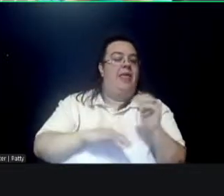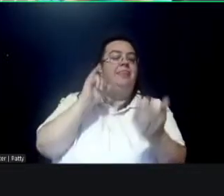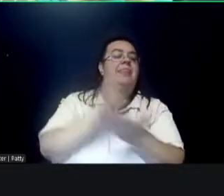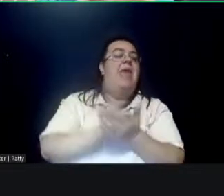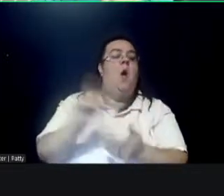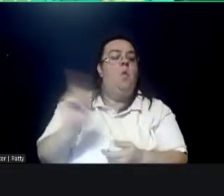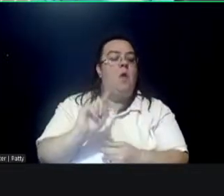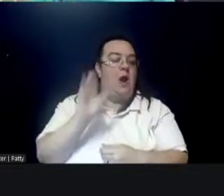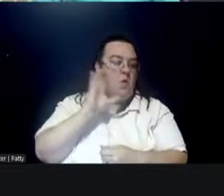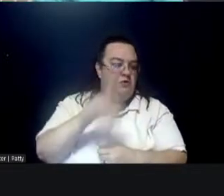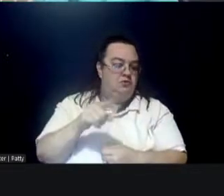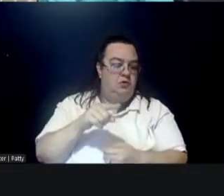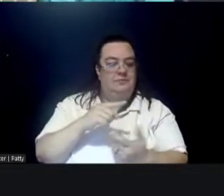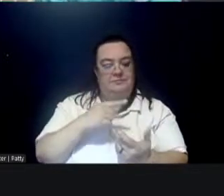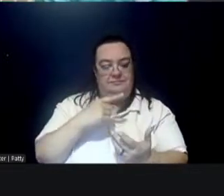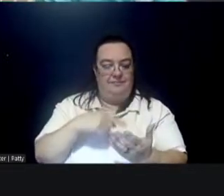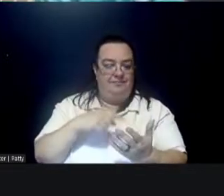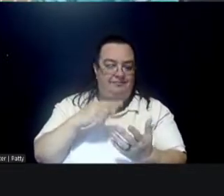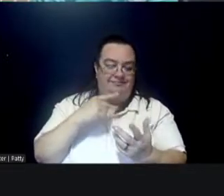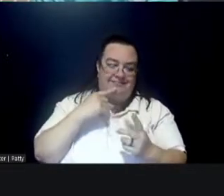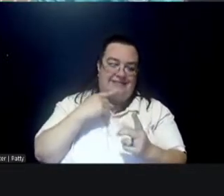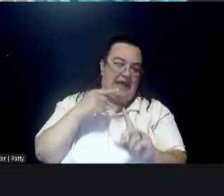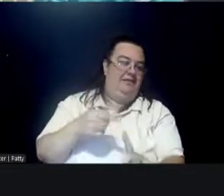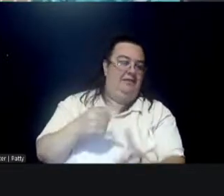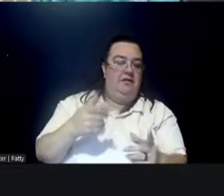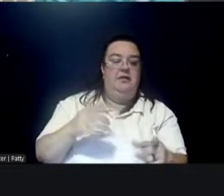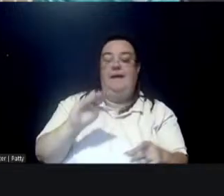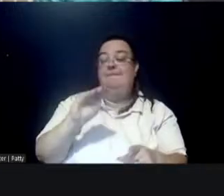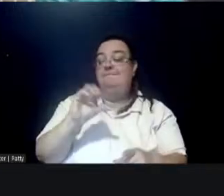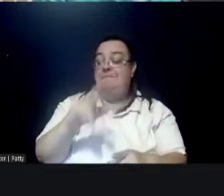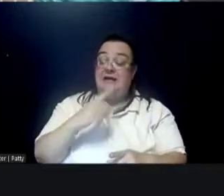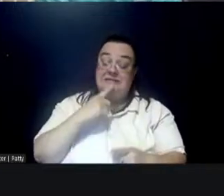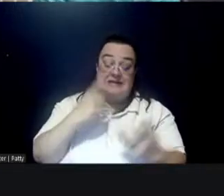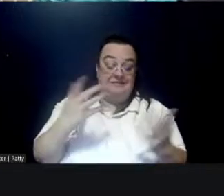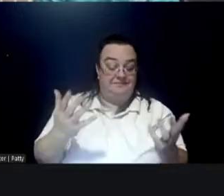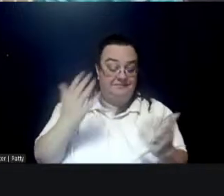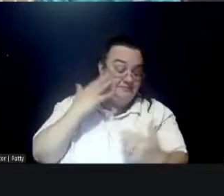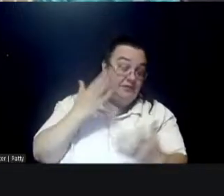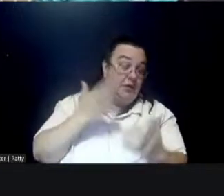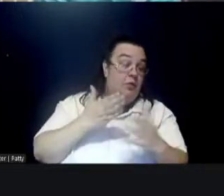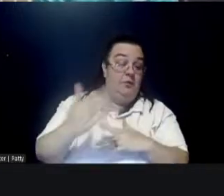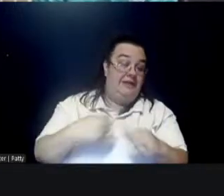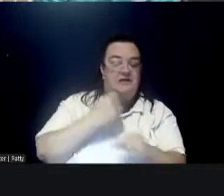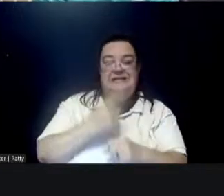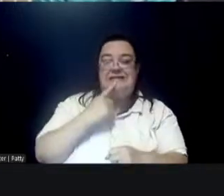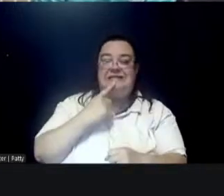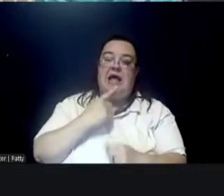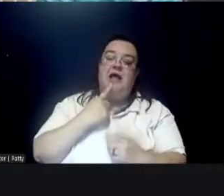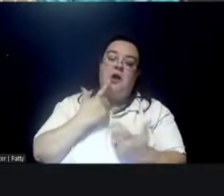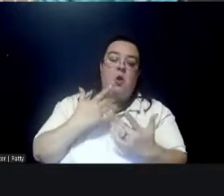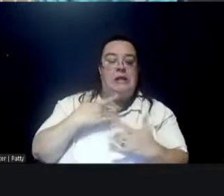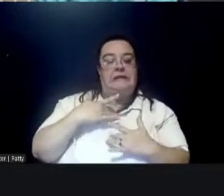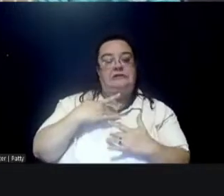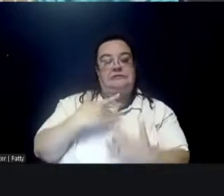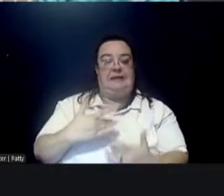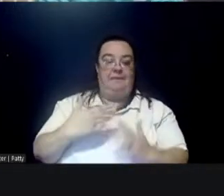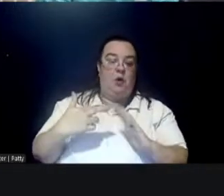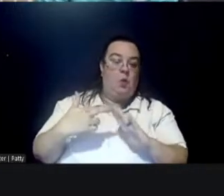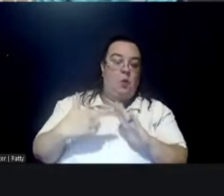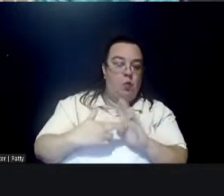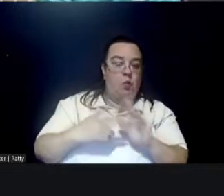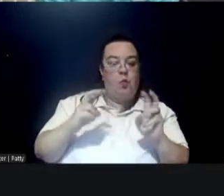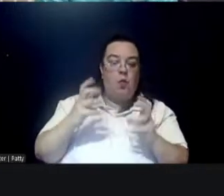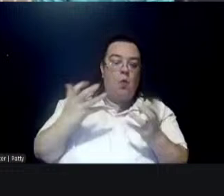would you peg it? You know, through the years, I've set a rule of thumb for most